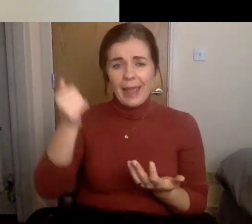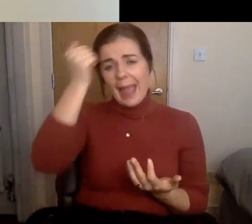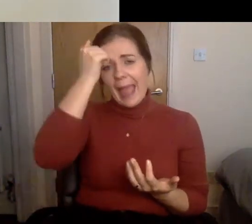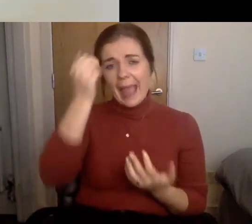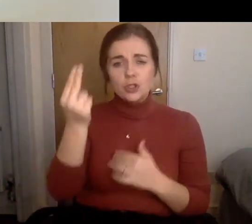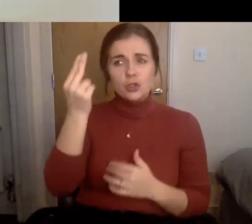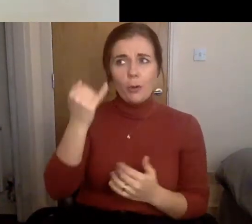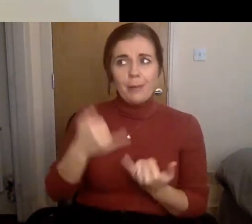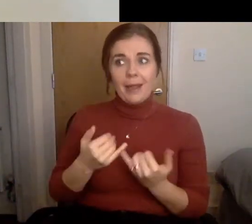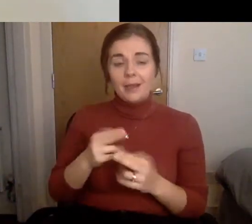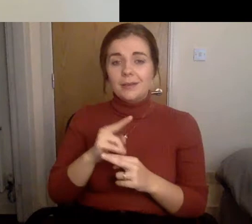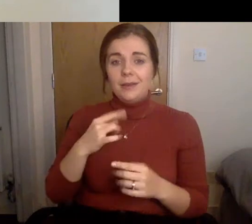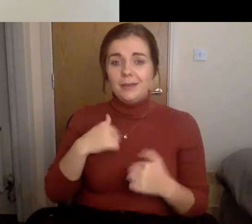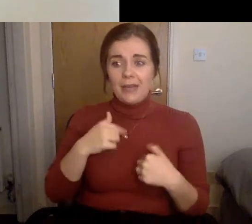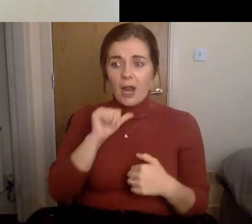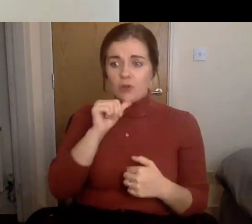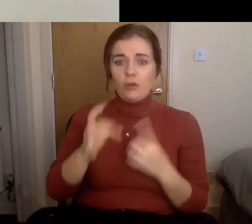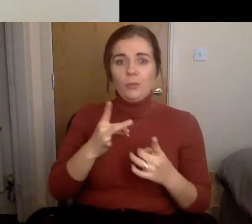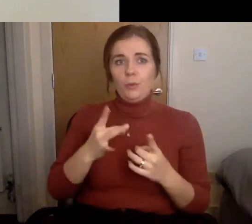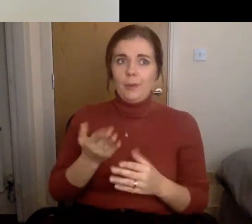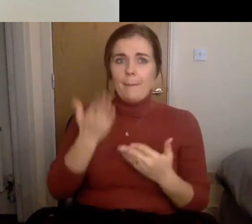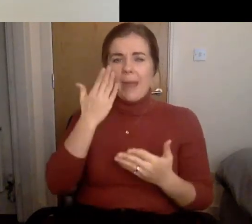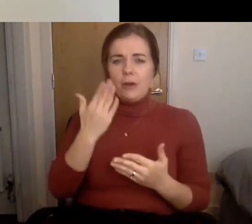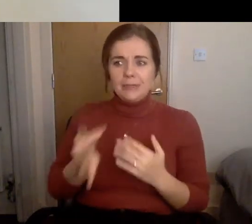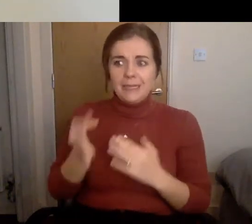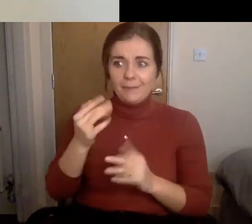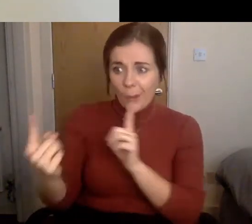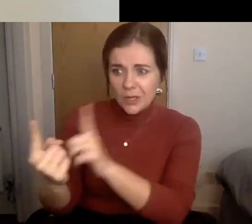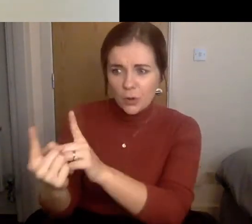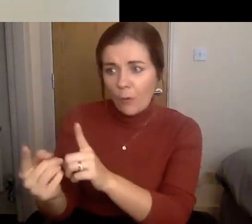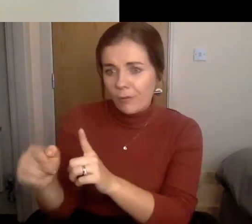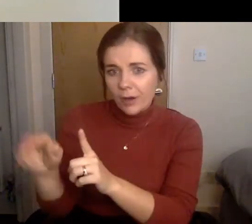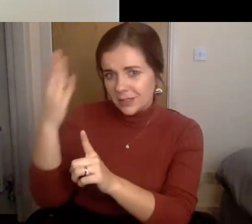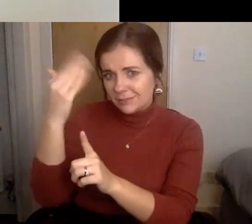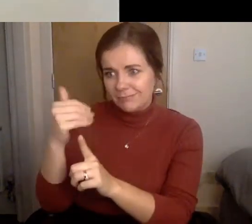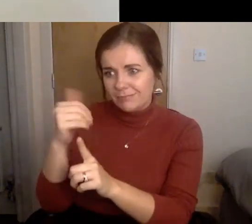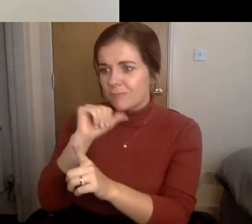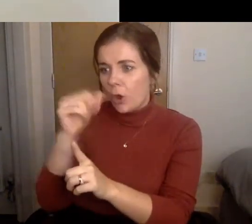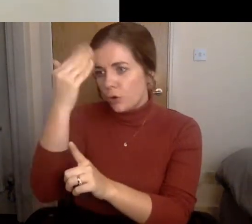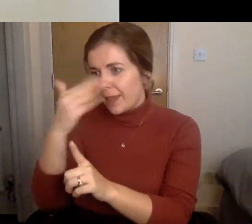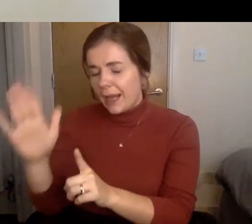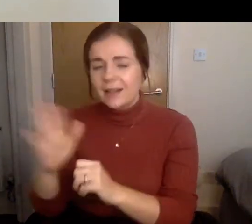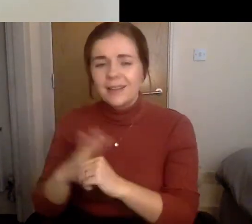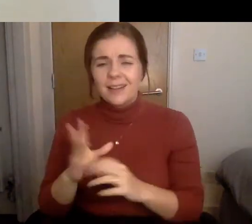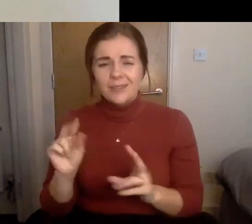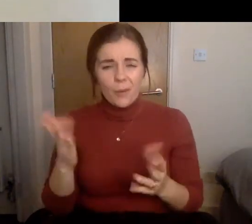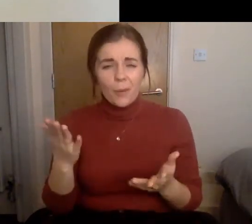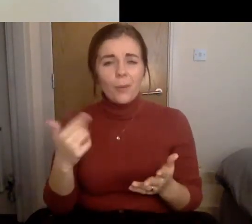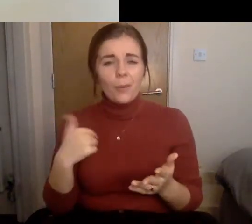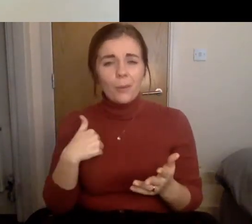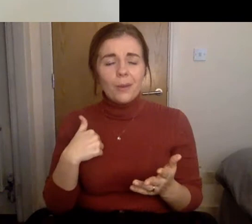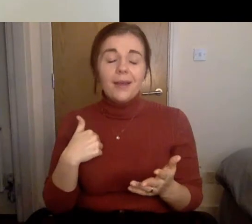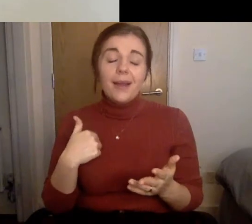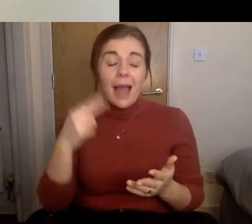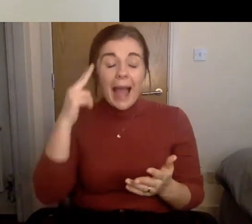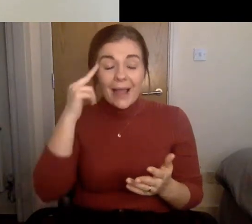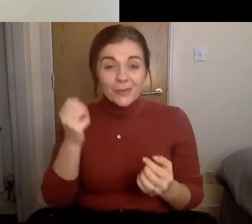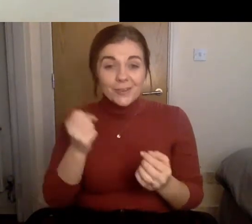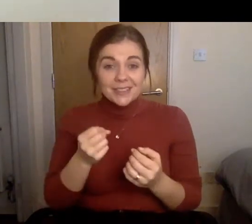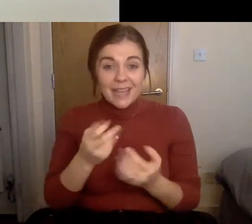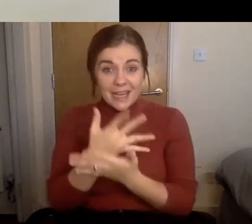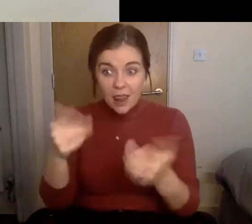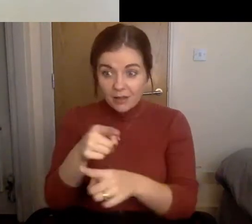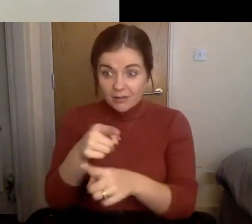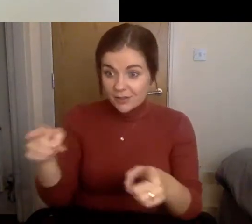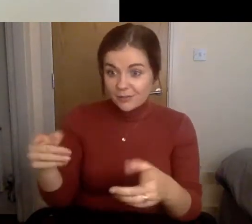And I would always make a point of introducing myself and to say, I understand that some of you aren't Catholic or aren't Christian, but,